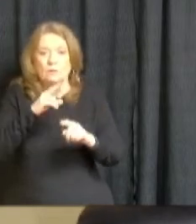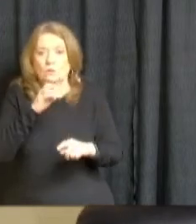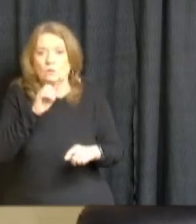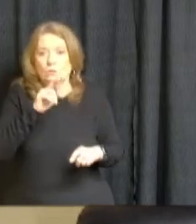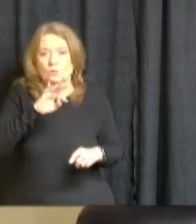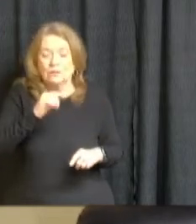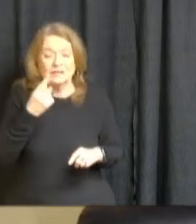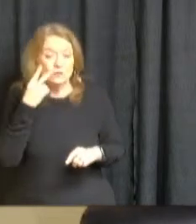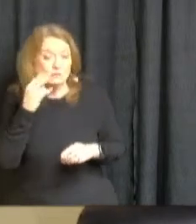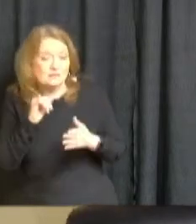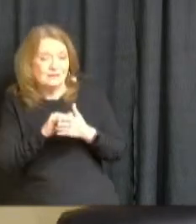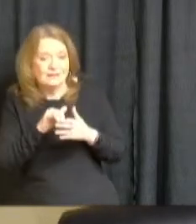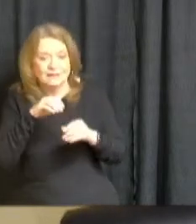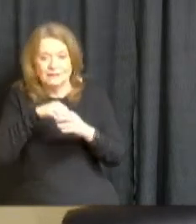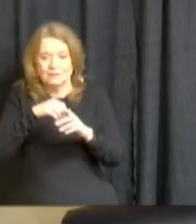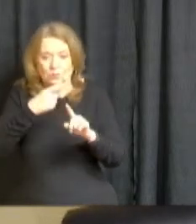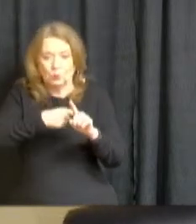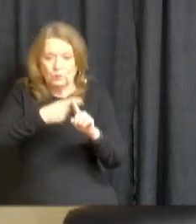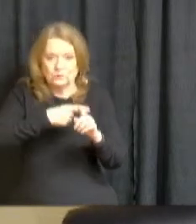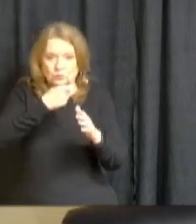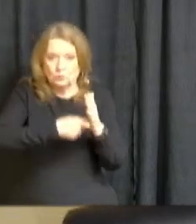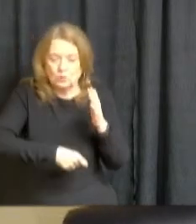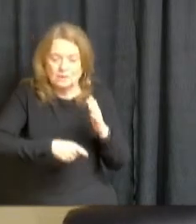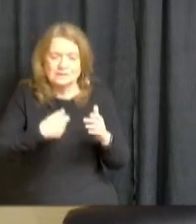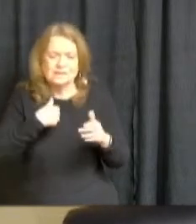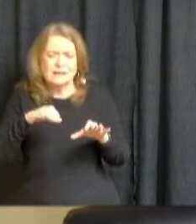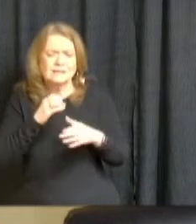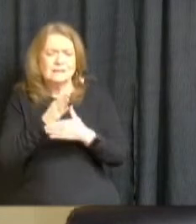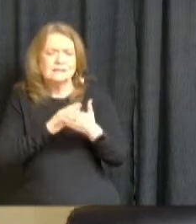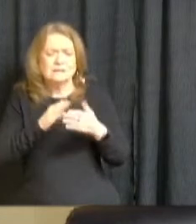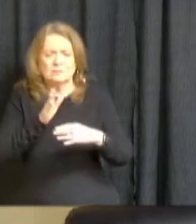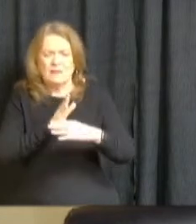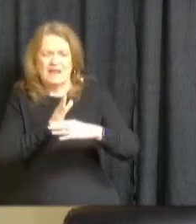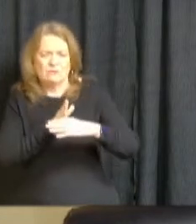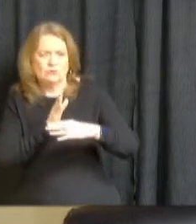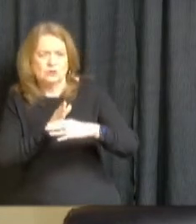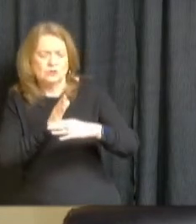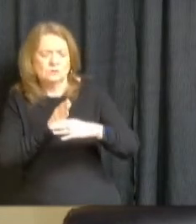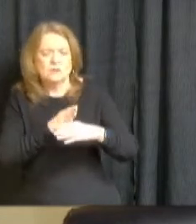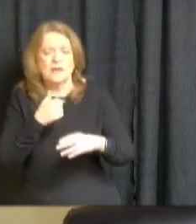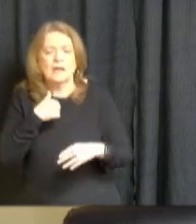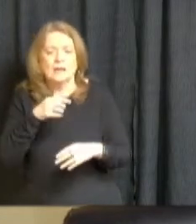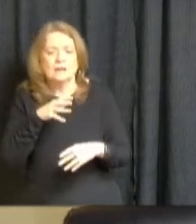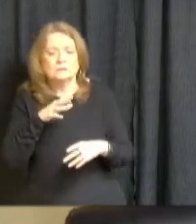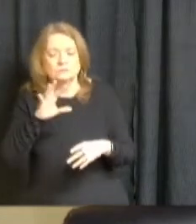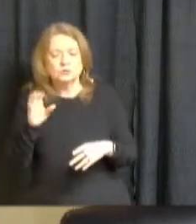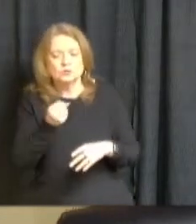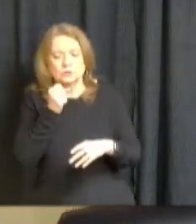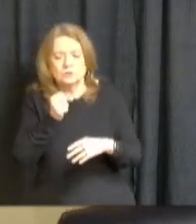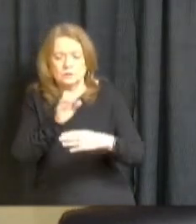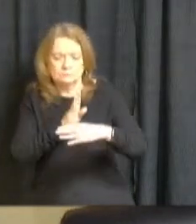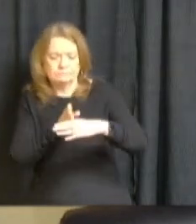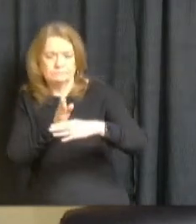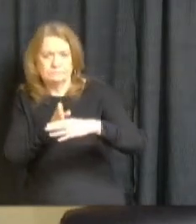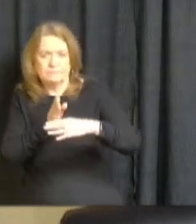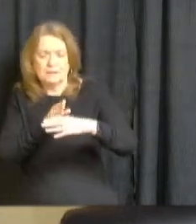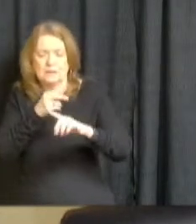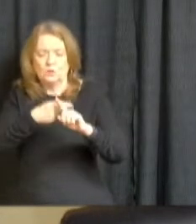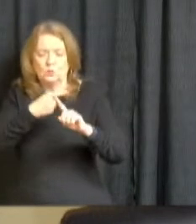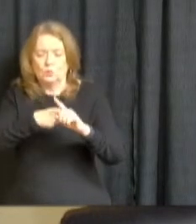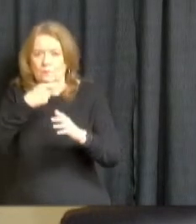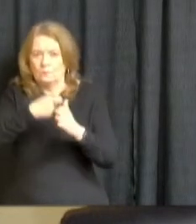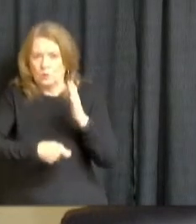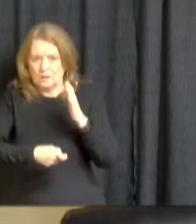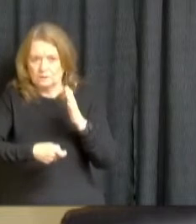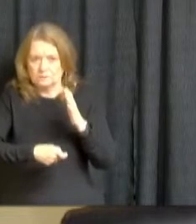see that reflected in rental prices. I did some averages. I took the median rent